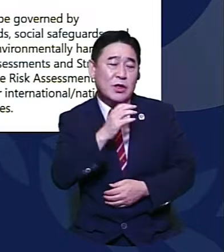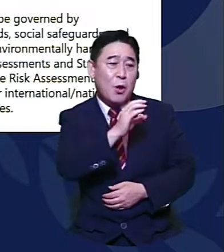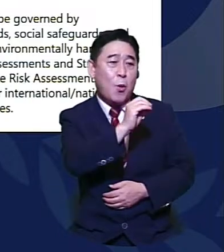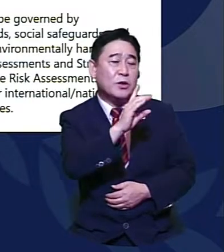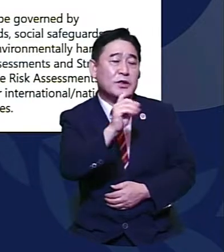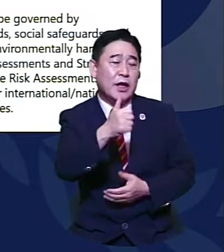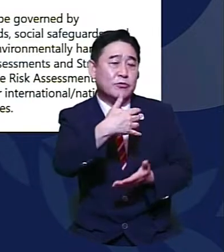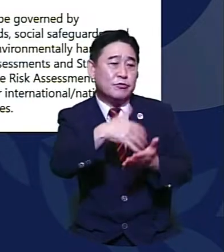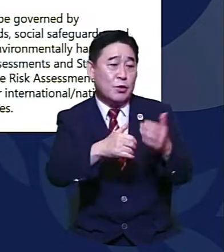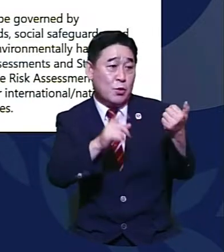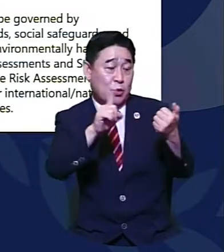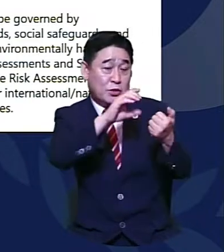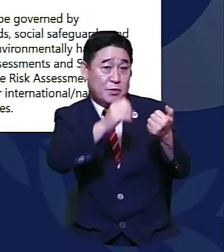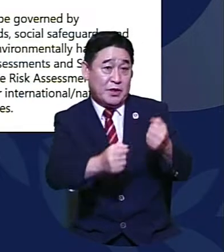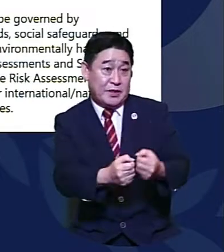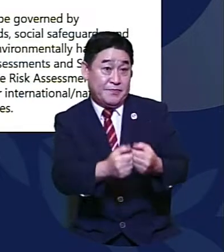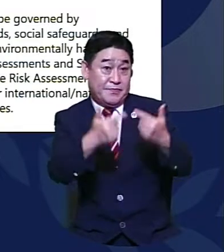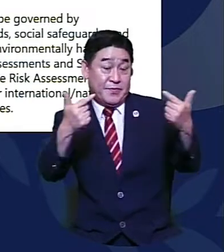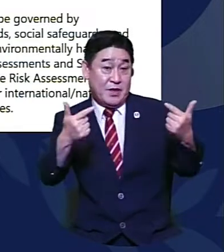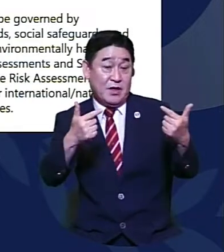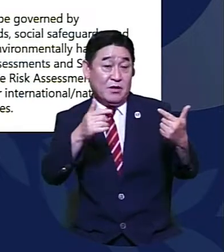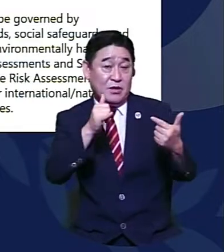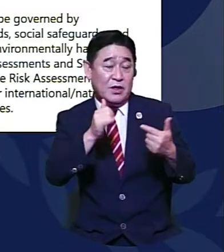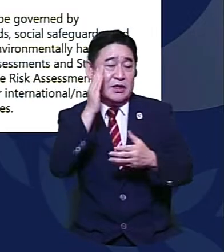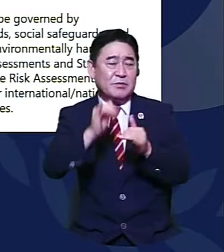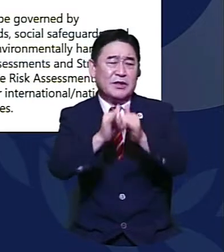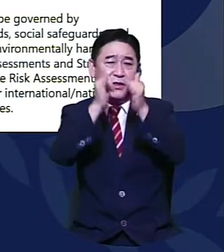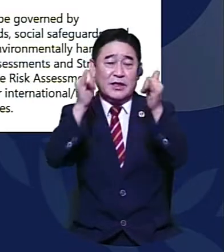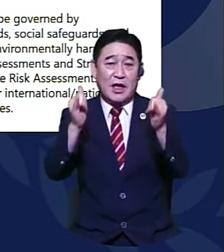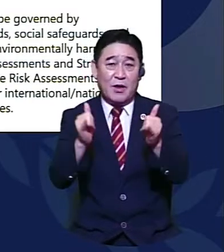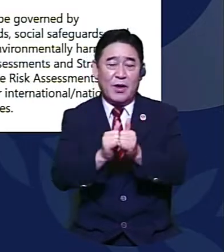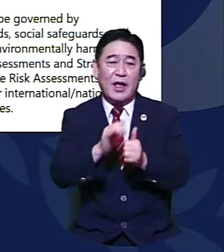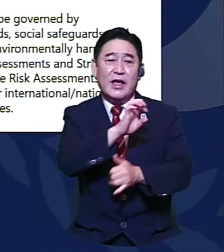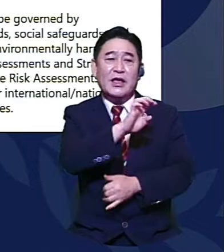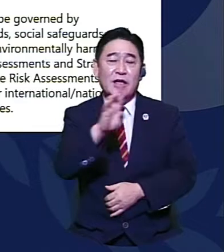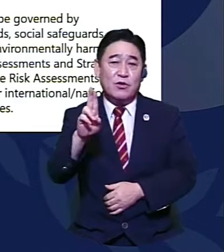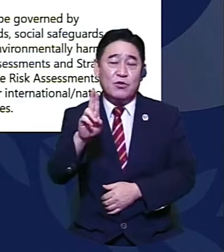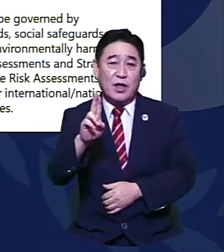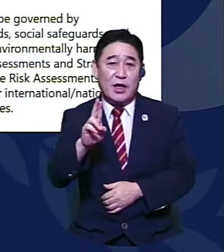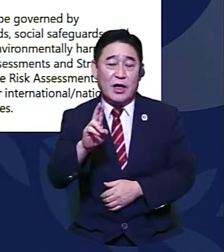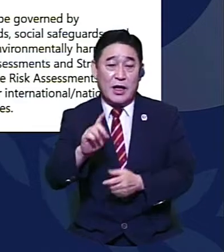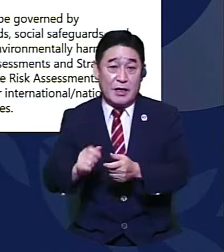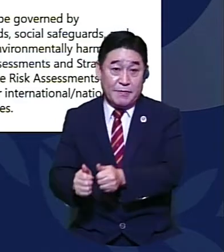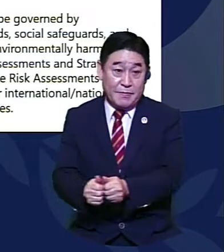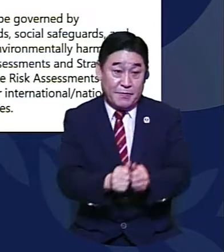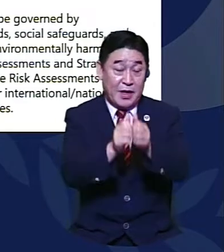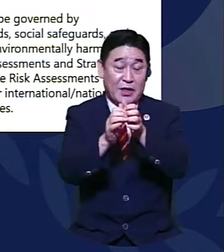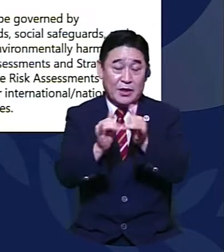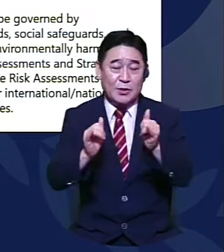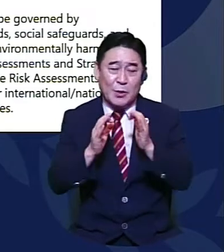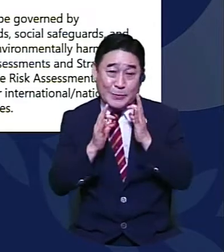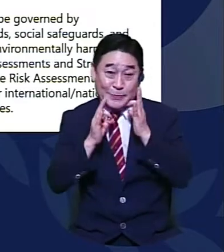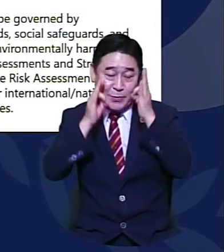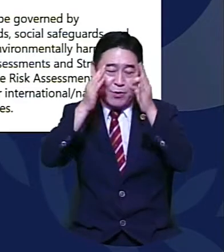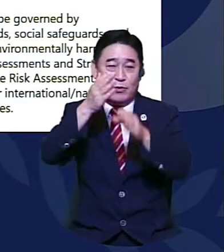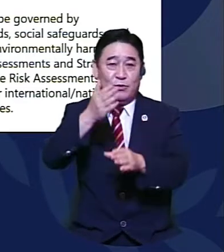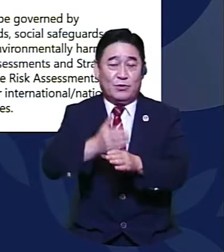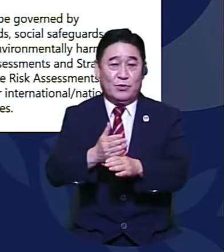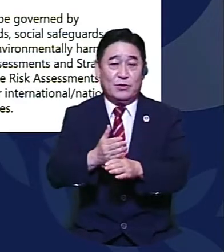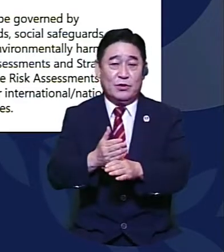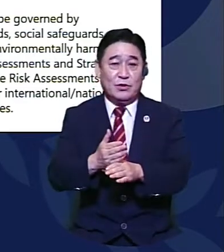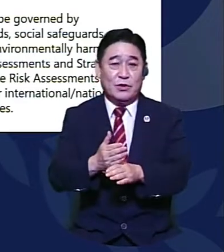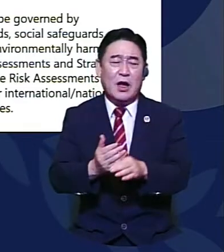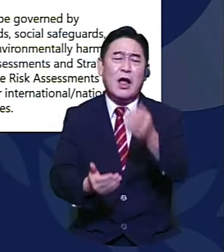the civil society groups and the partners of the EU are pushing for that. So this is not the past, this is the